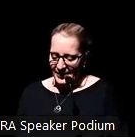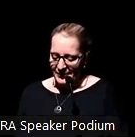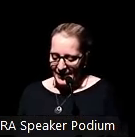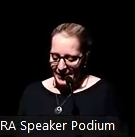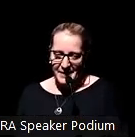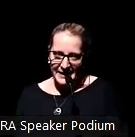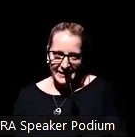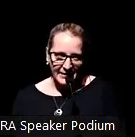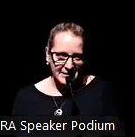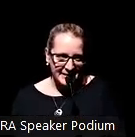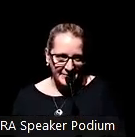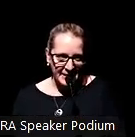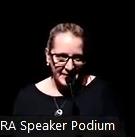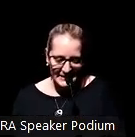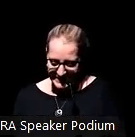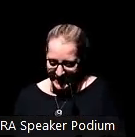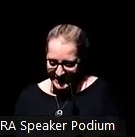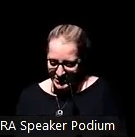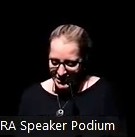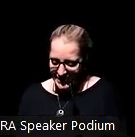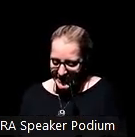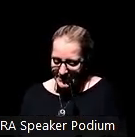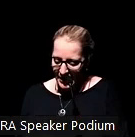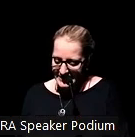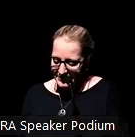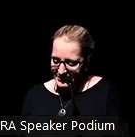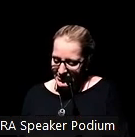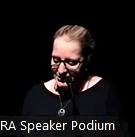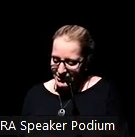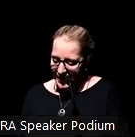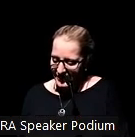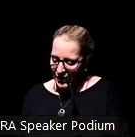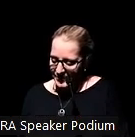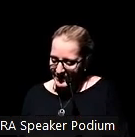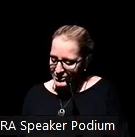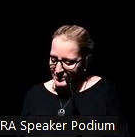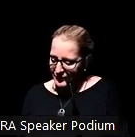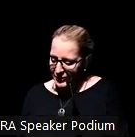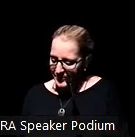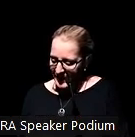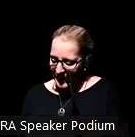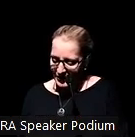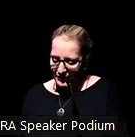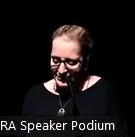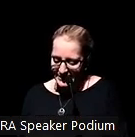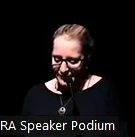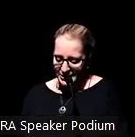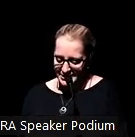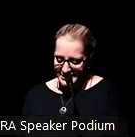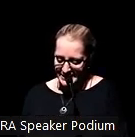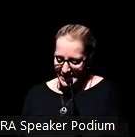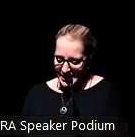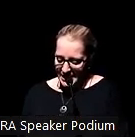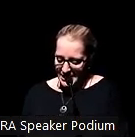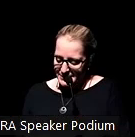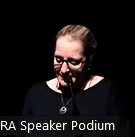All right, we've got Megan Kalsman coming up next, and she is a policy researcher at the Carbon Leadership Forum at the University of